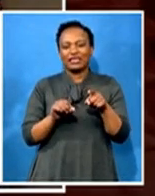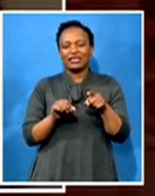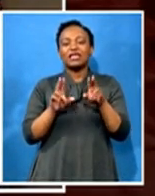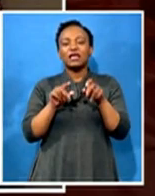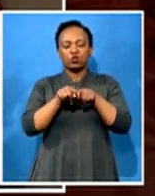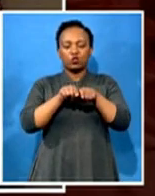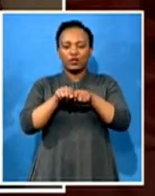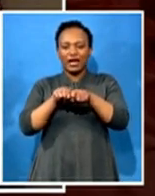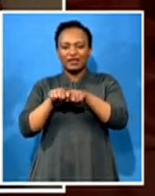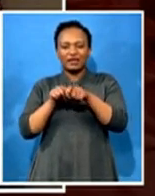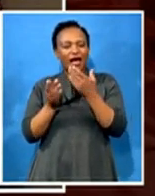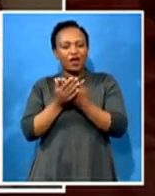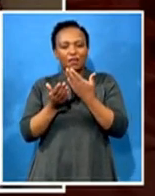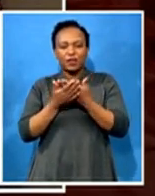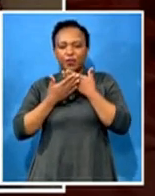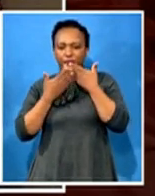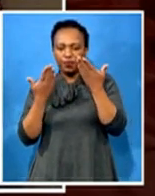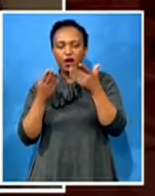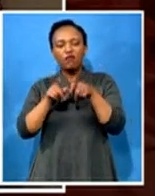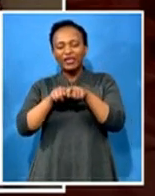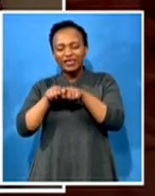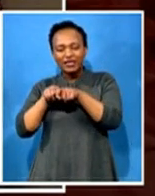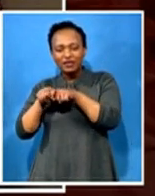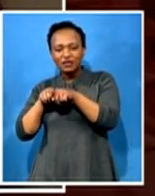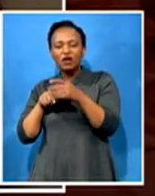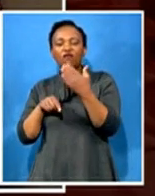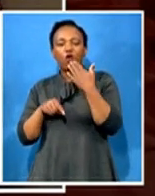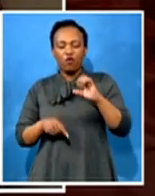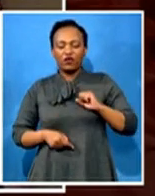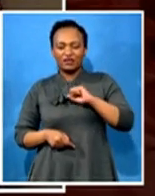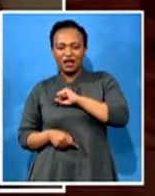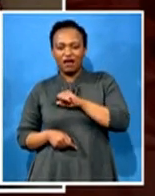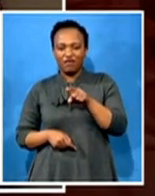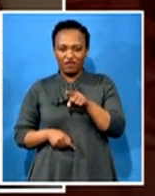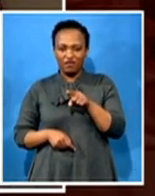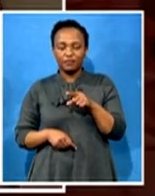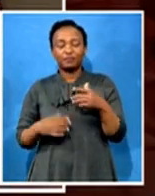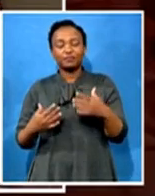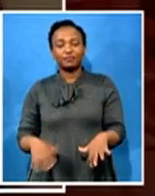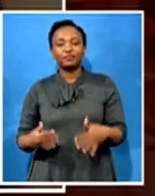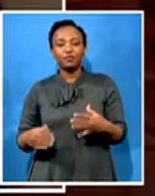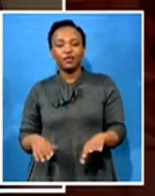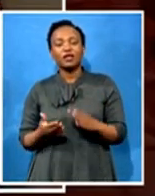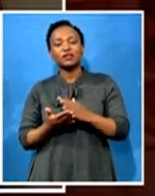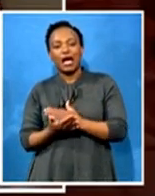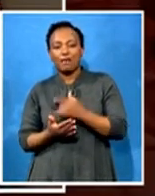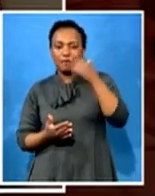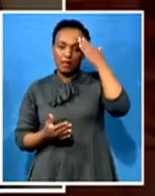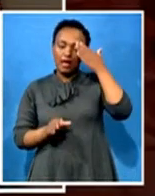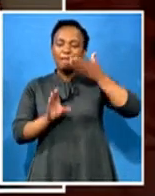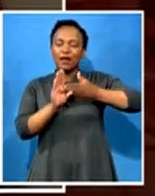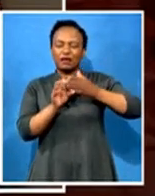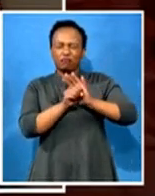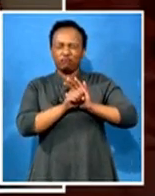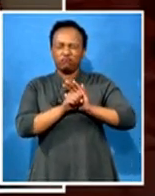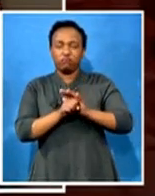of testing for staff as well. Huge psychological mental health pressures that nurses are working under. We're 6